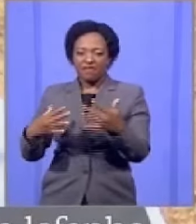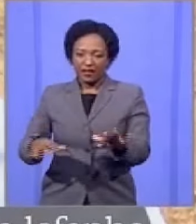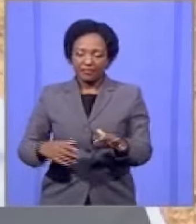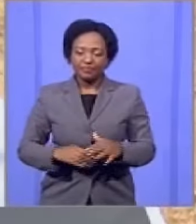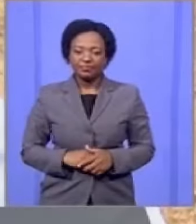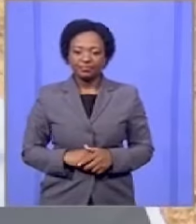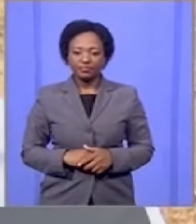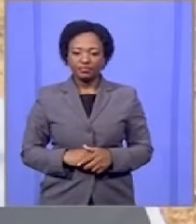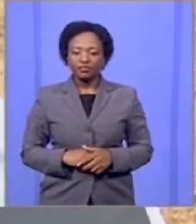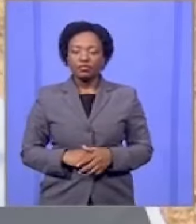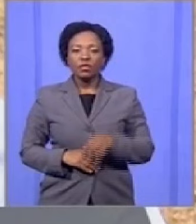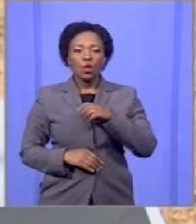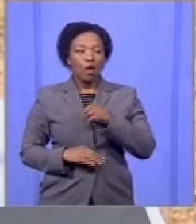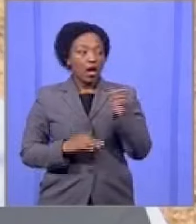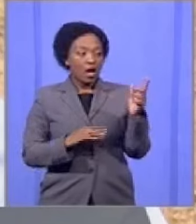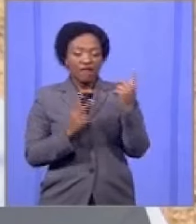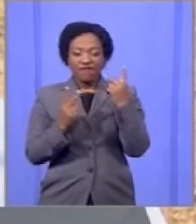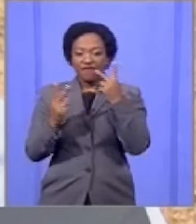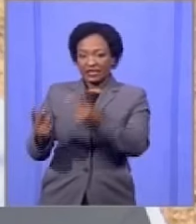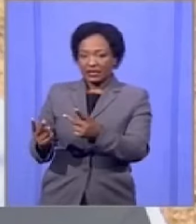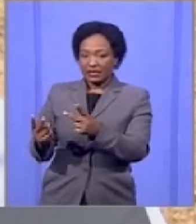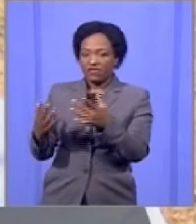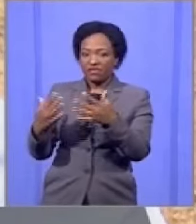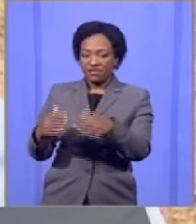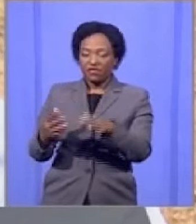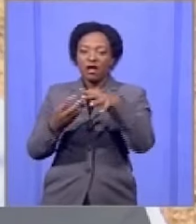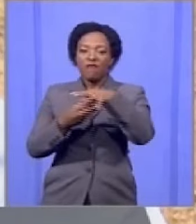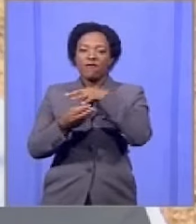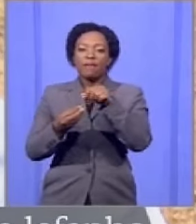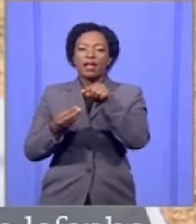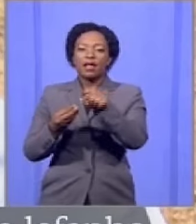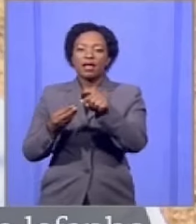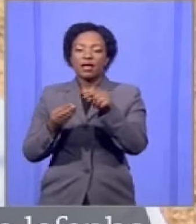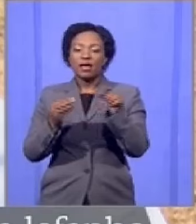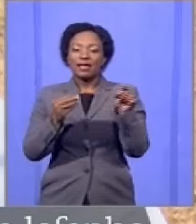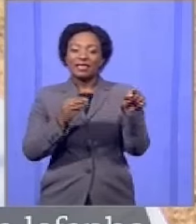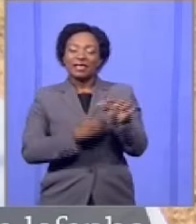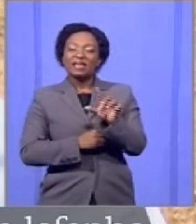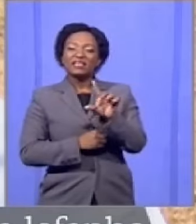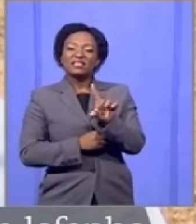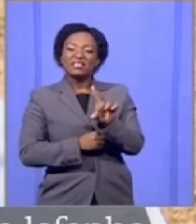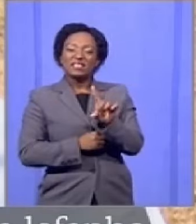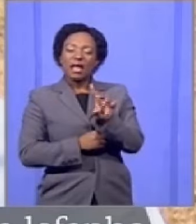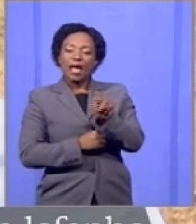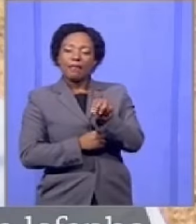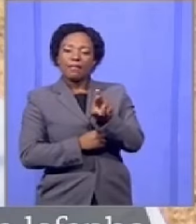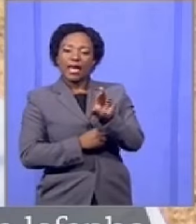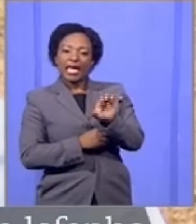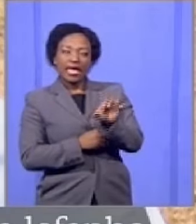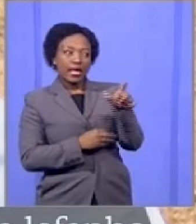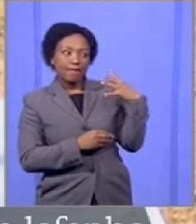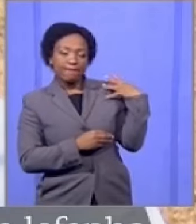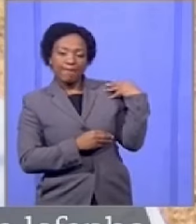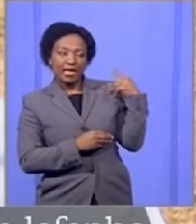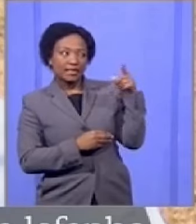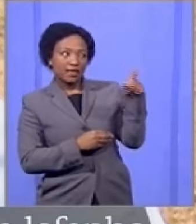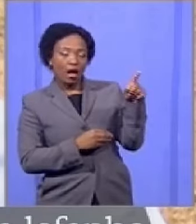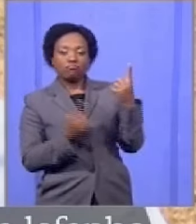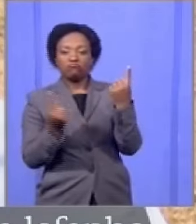to inform the families that the Minister of Department of Mineral Resources and Energy has taken